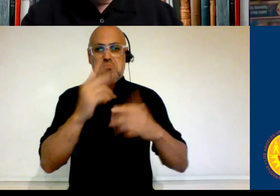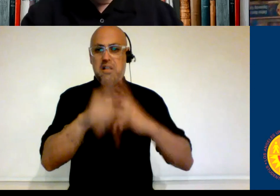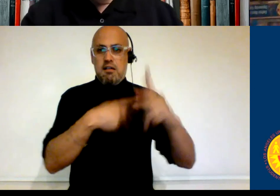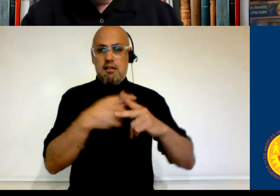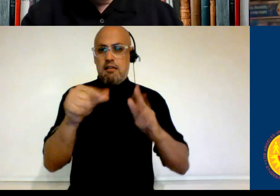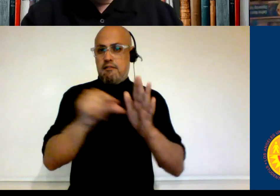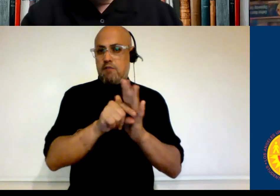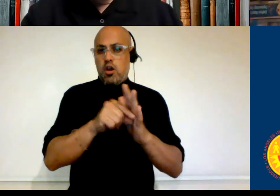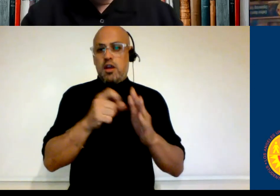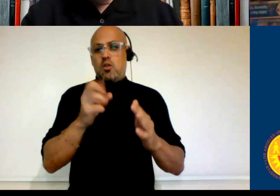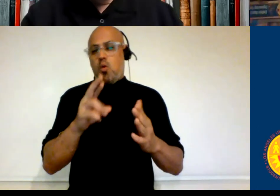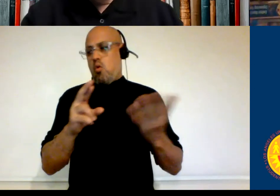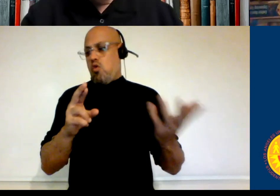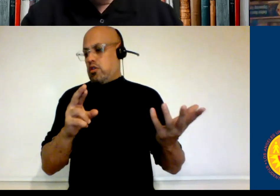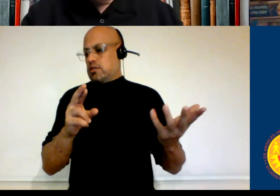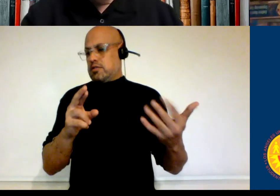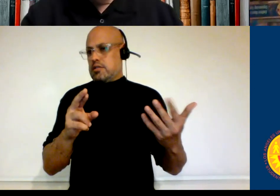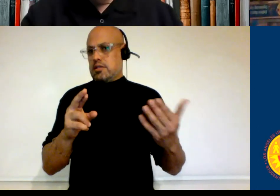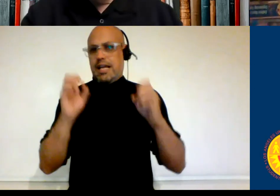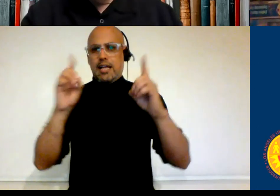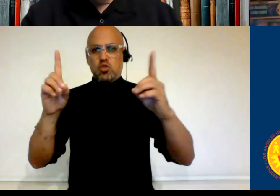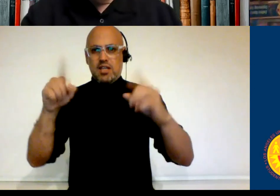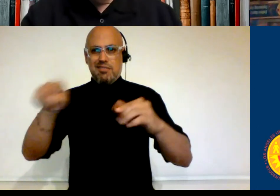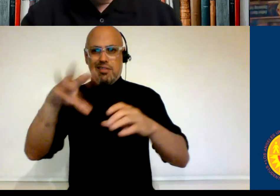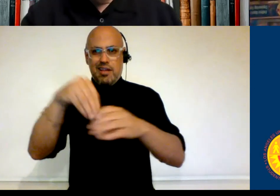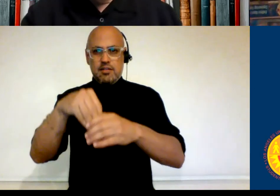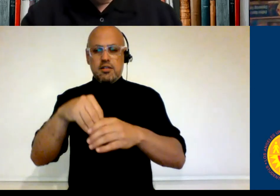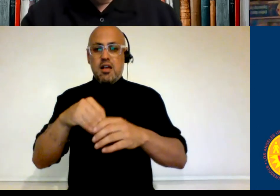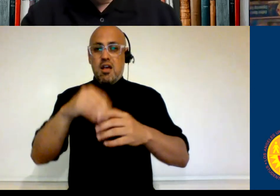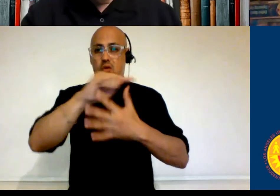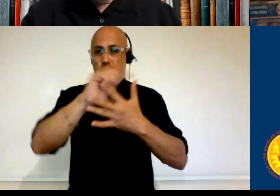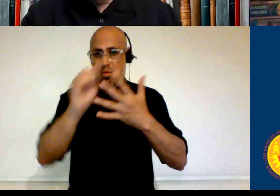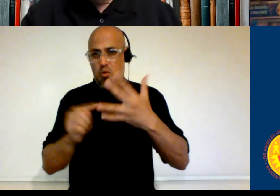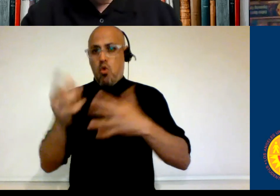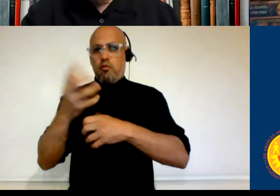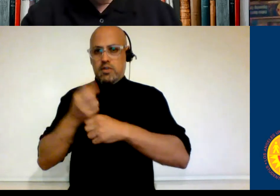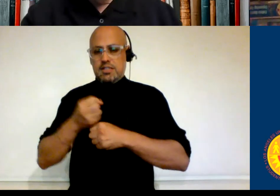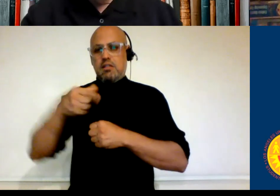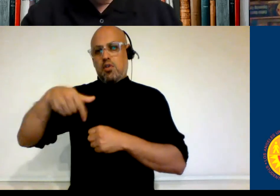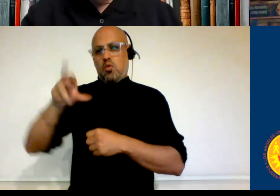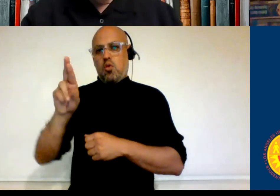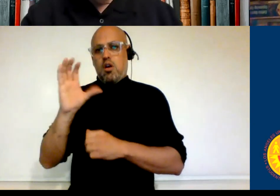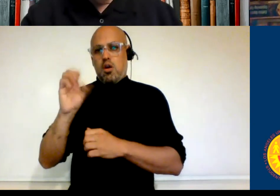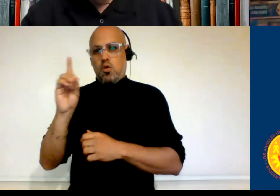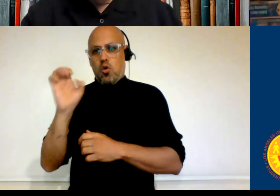or the education that they are in. They all receive the QR codes.